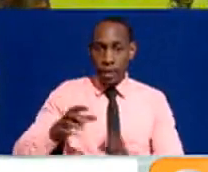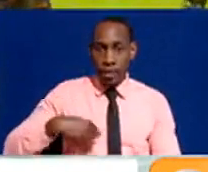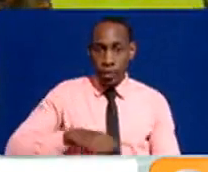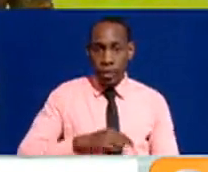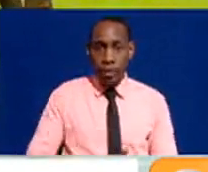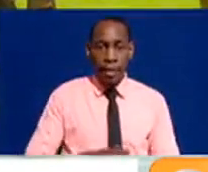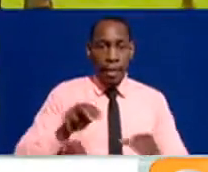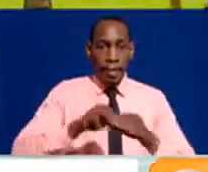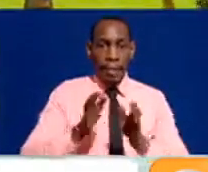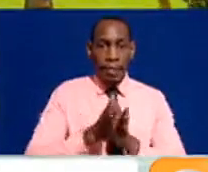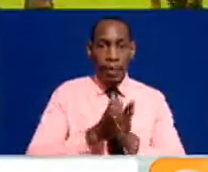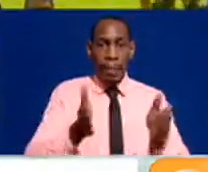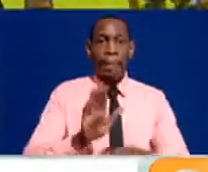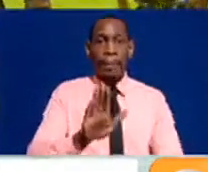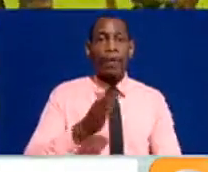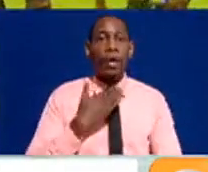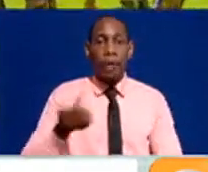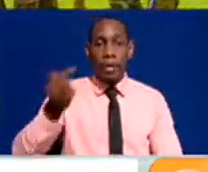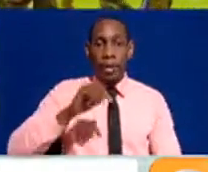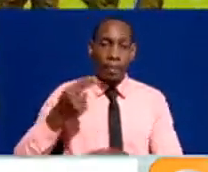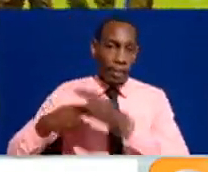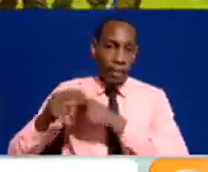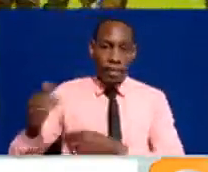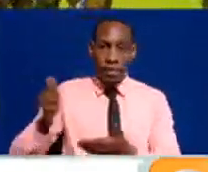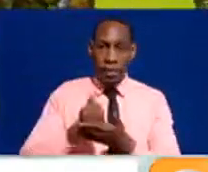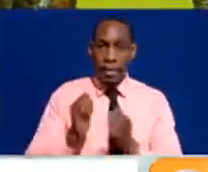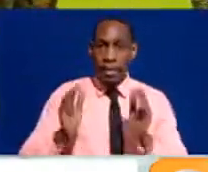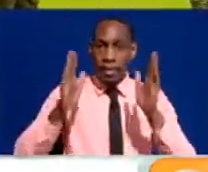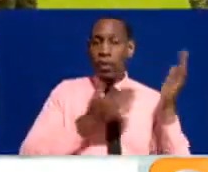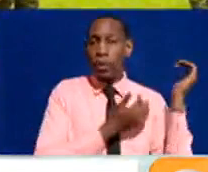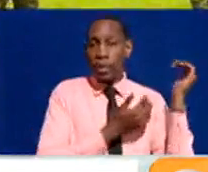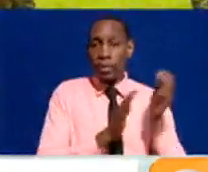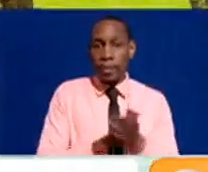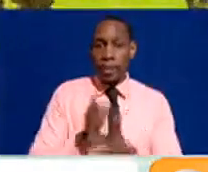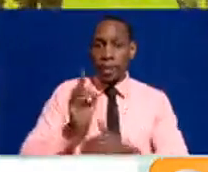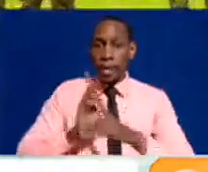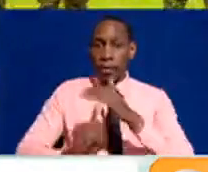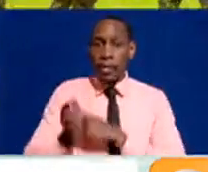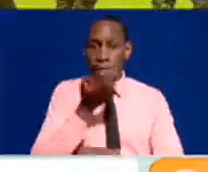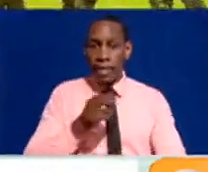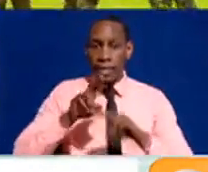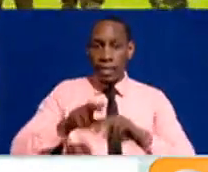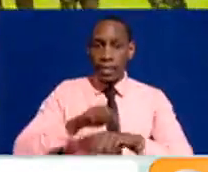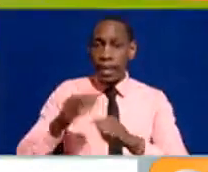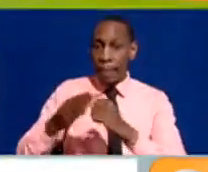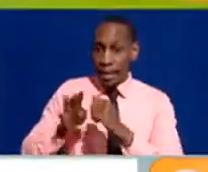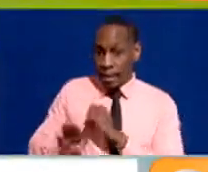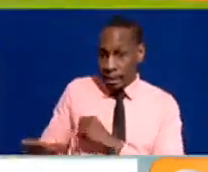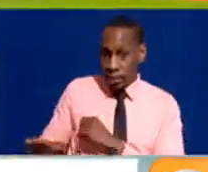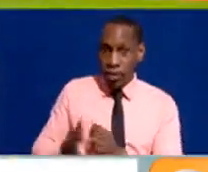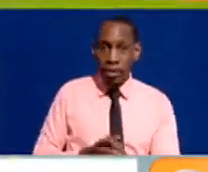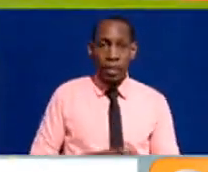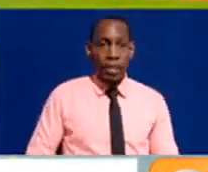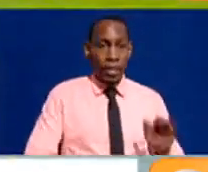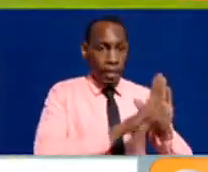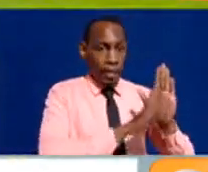Members of the public wishing to attend the historic inauguration ceremony are expected to be in and seated by 9 a.m. Protocol has